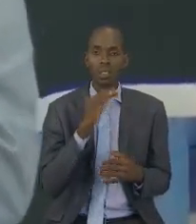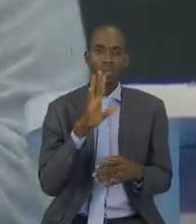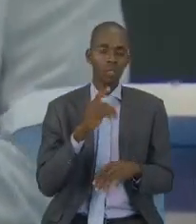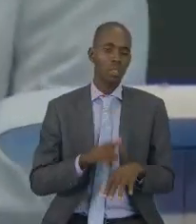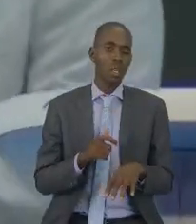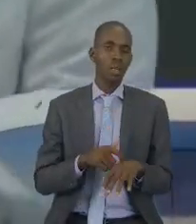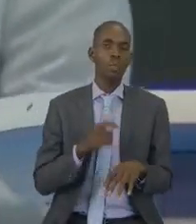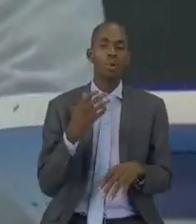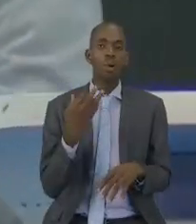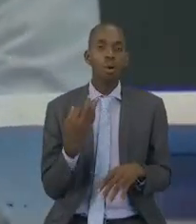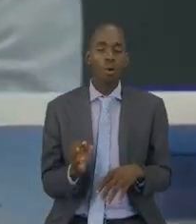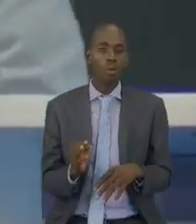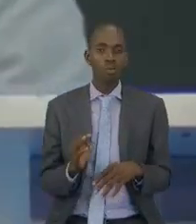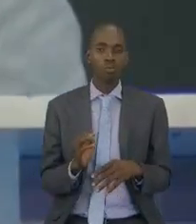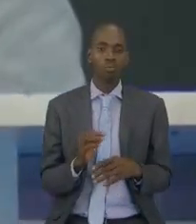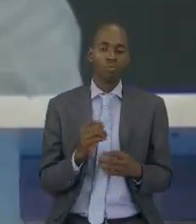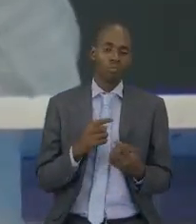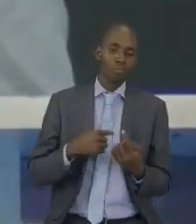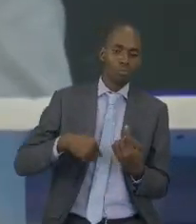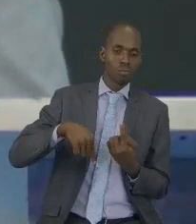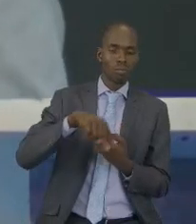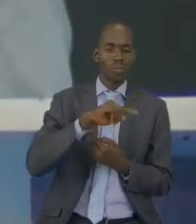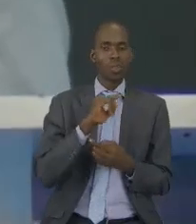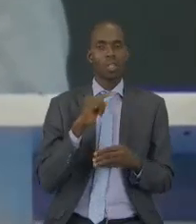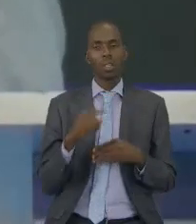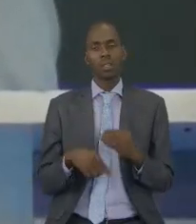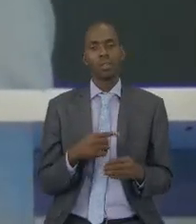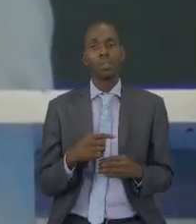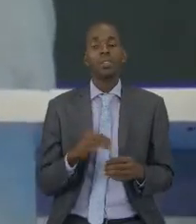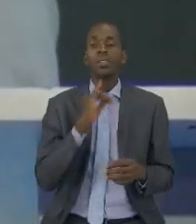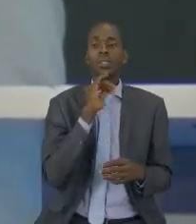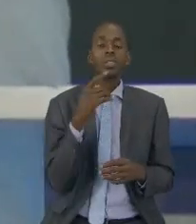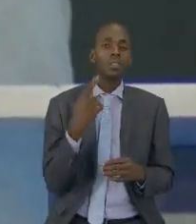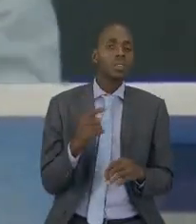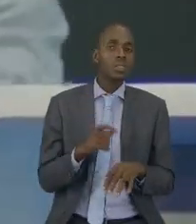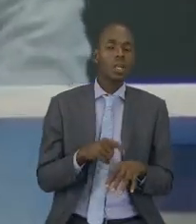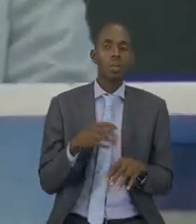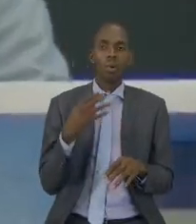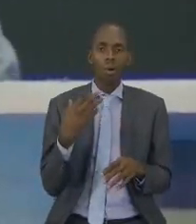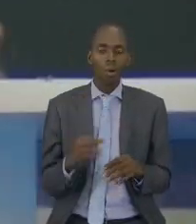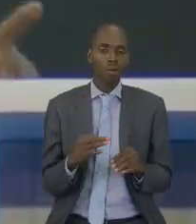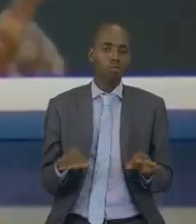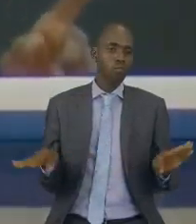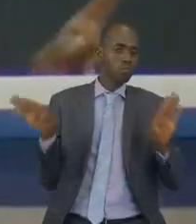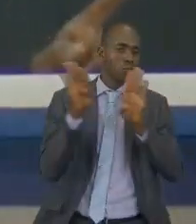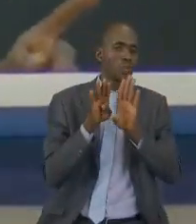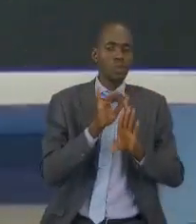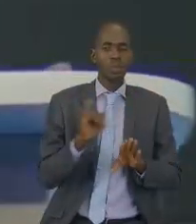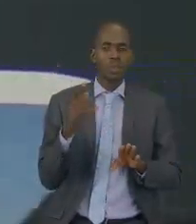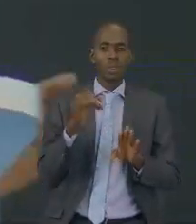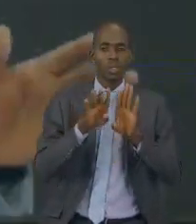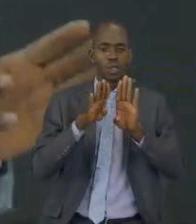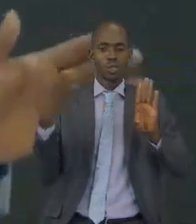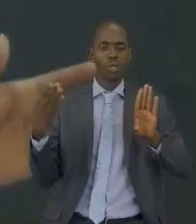It's a moment of closing the door against the past and coming